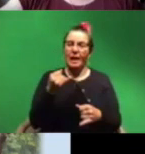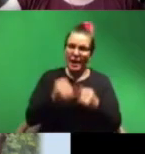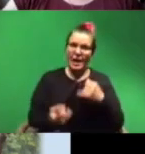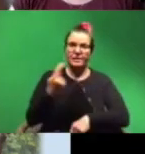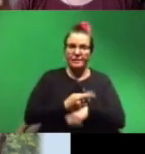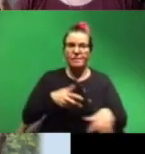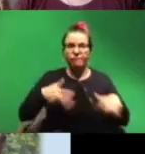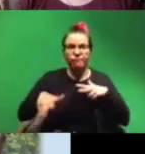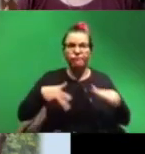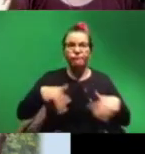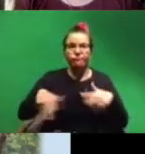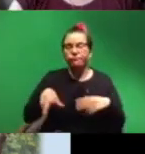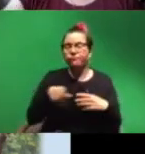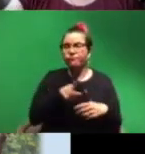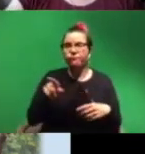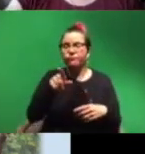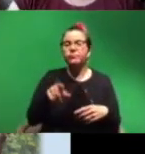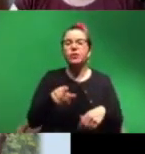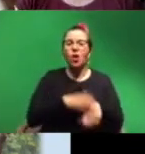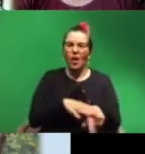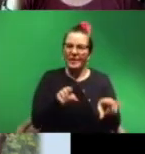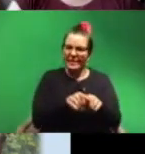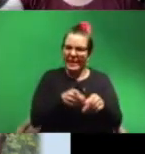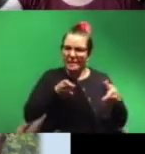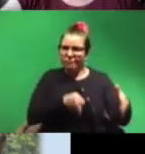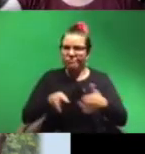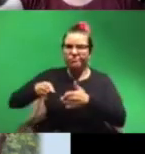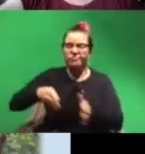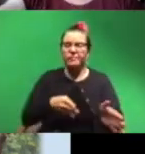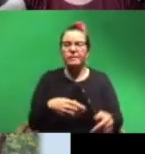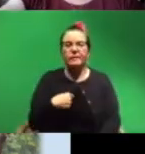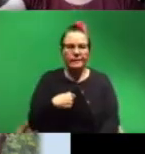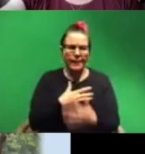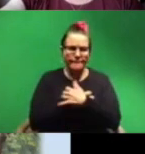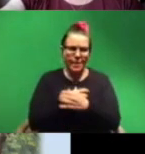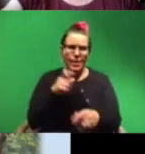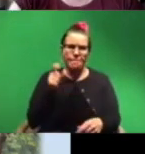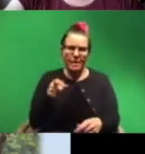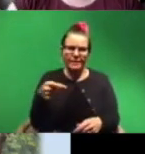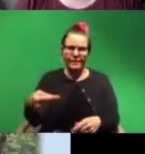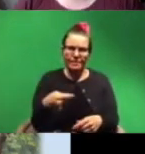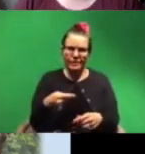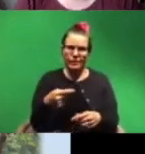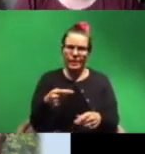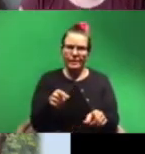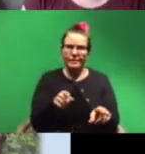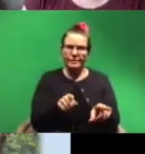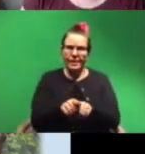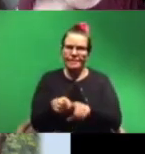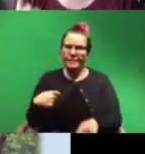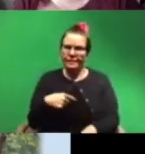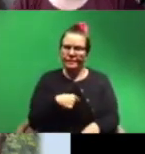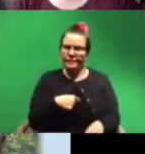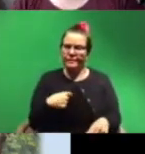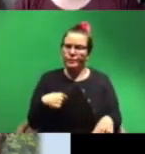out, and it was on this track, and we were like, the bear must have come along this track as well that we're walking along. But